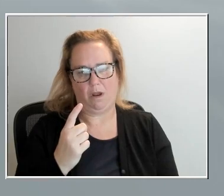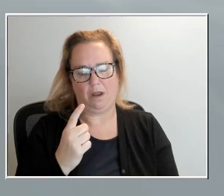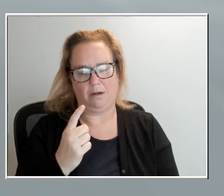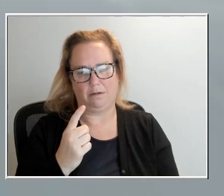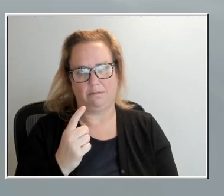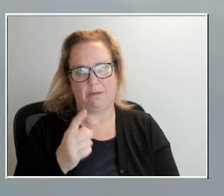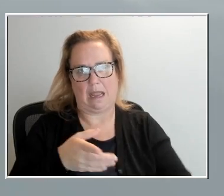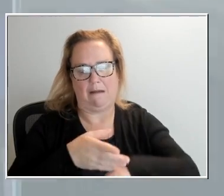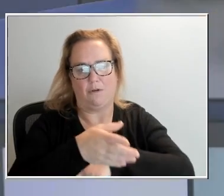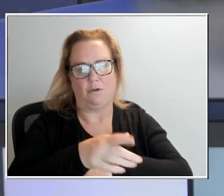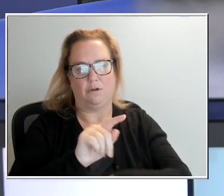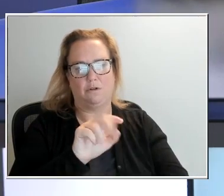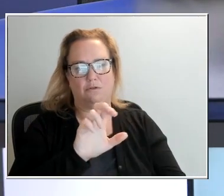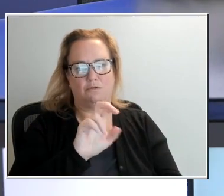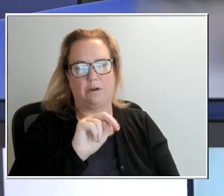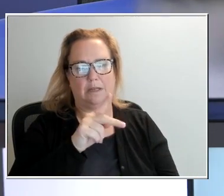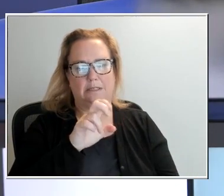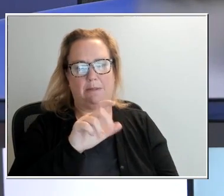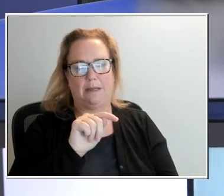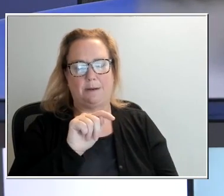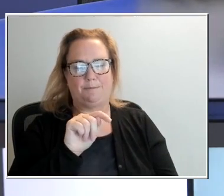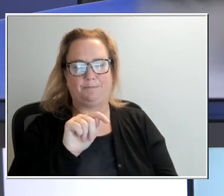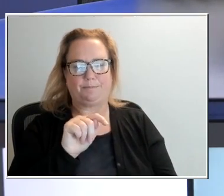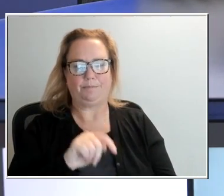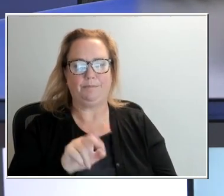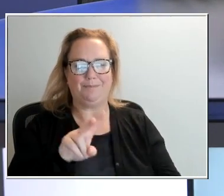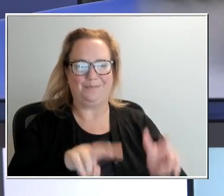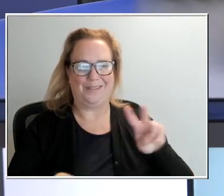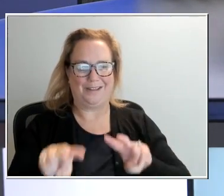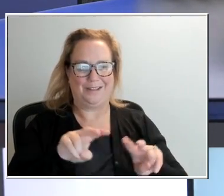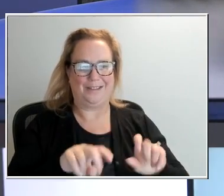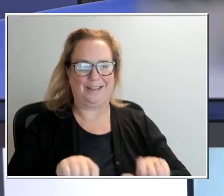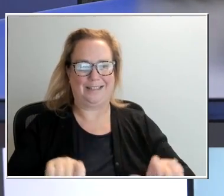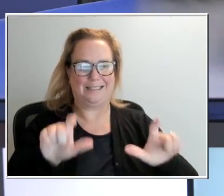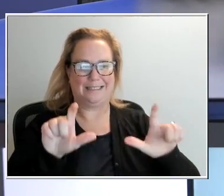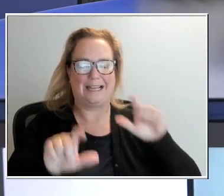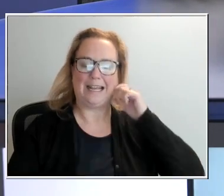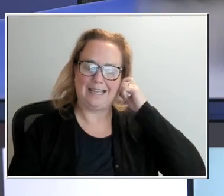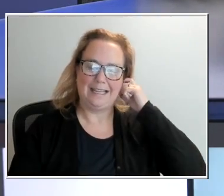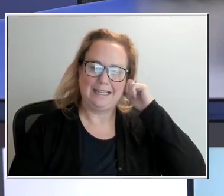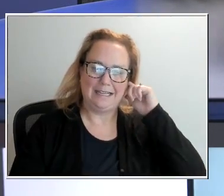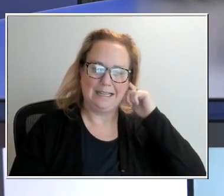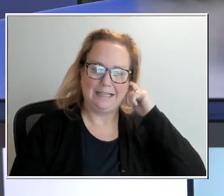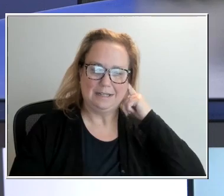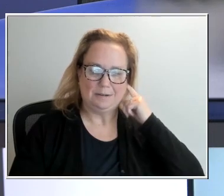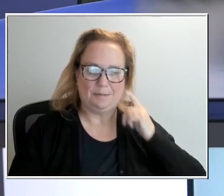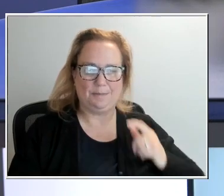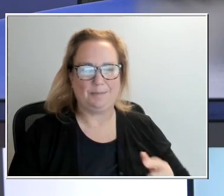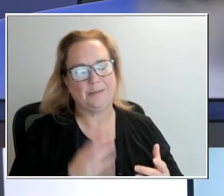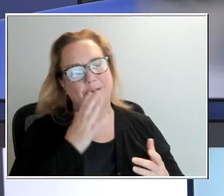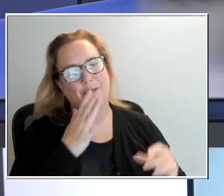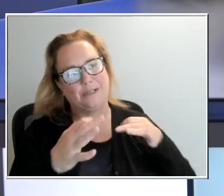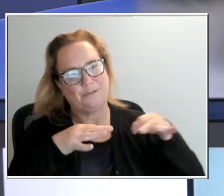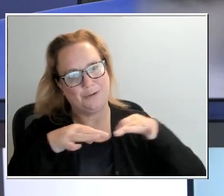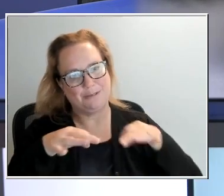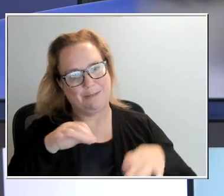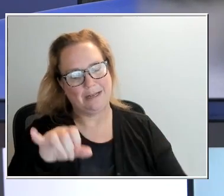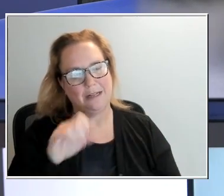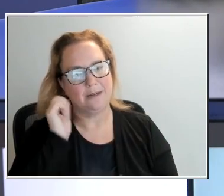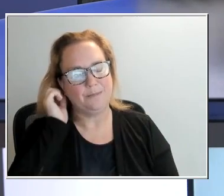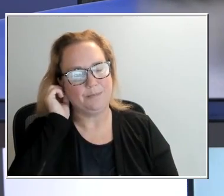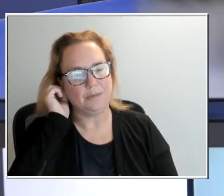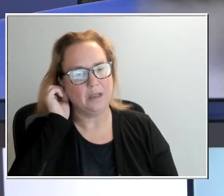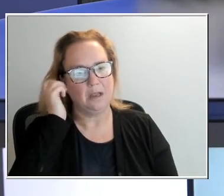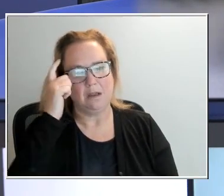viewers are looking now here at your study outline right there, and so thanks for explaining that. So cognitive function is